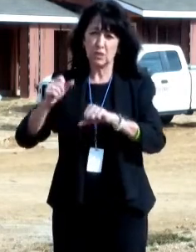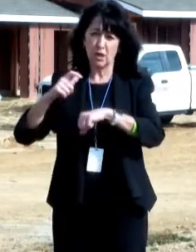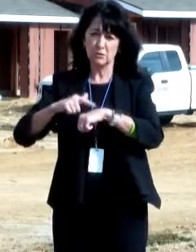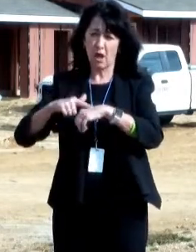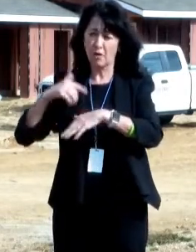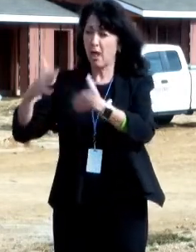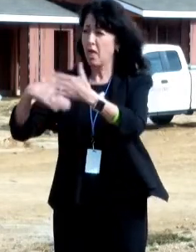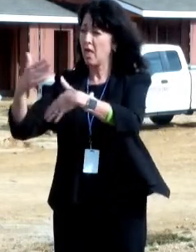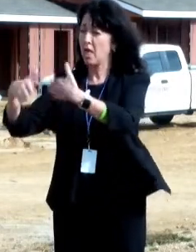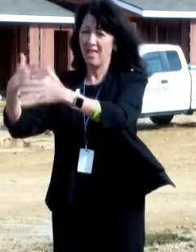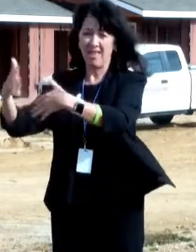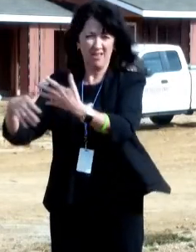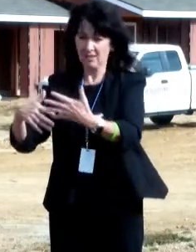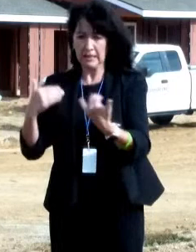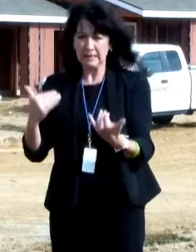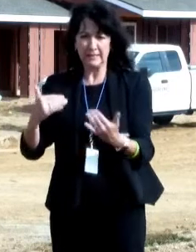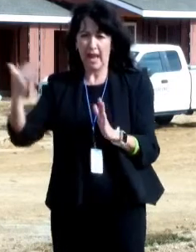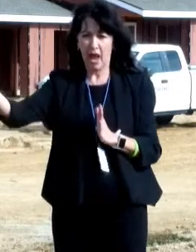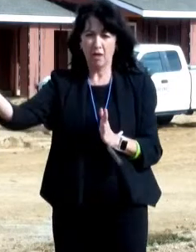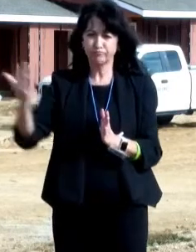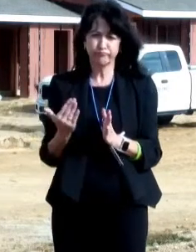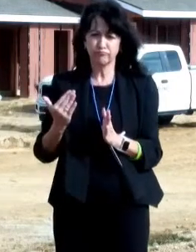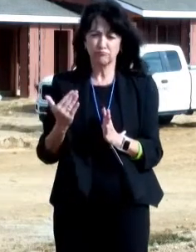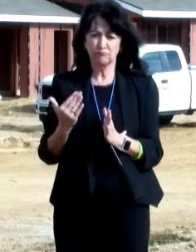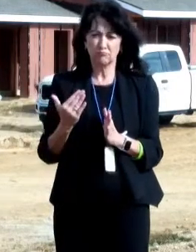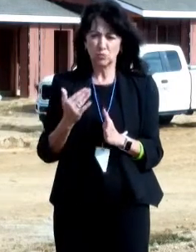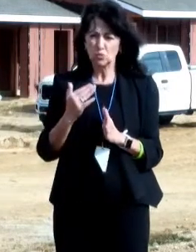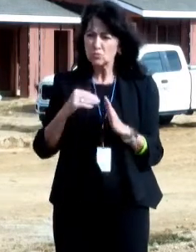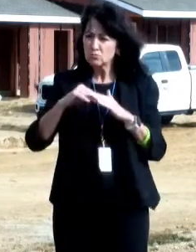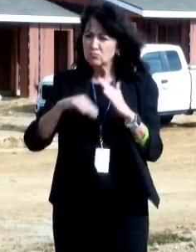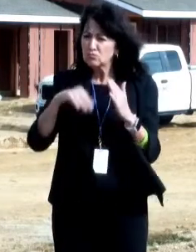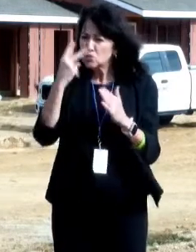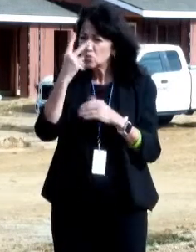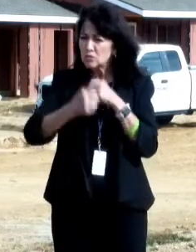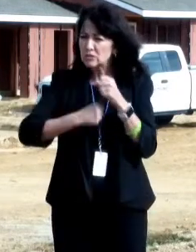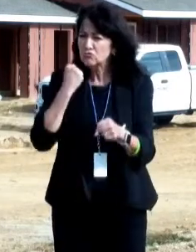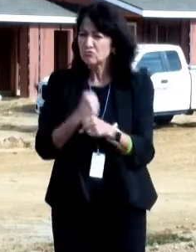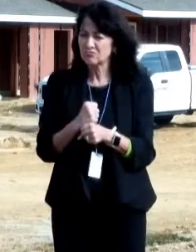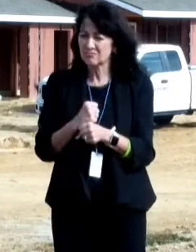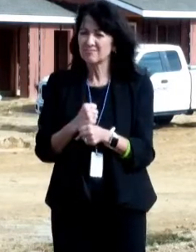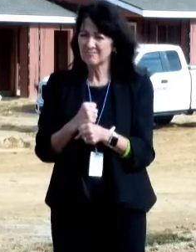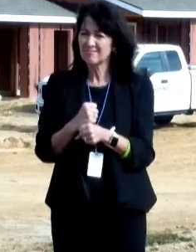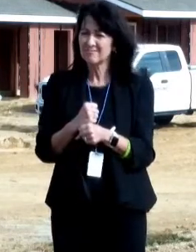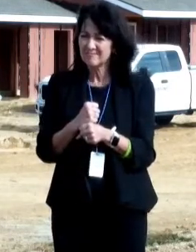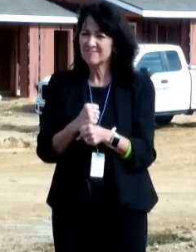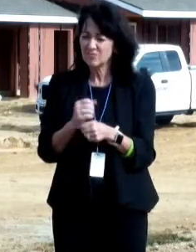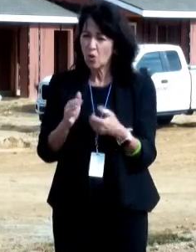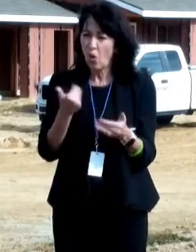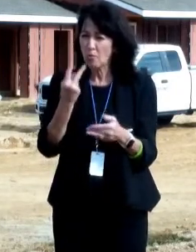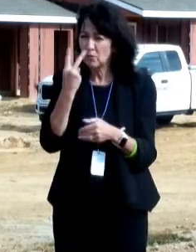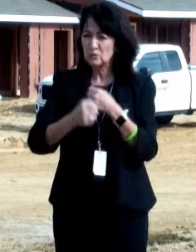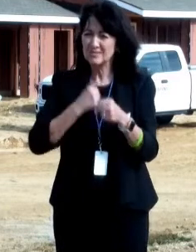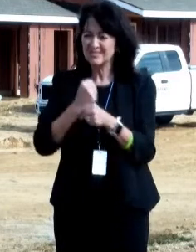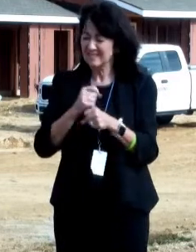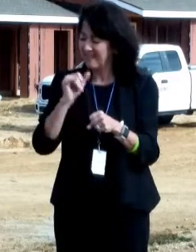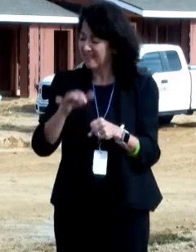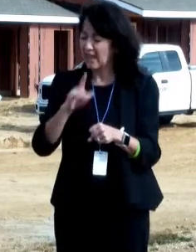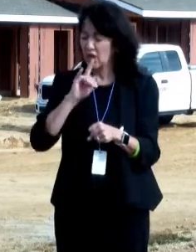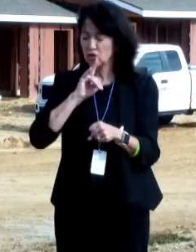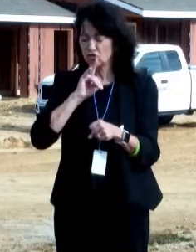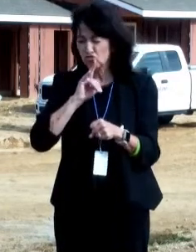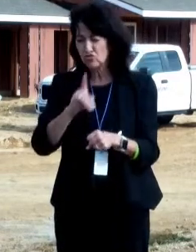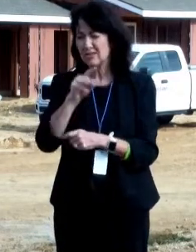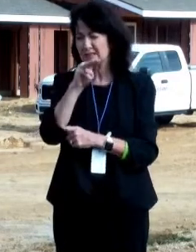shortened to almost 2 years, that's miraculous. That's miraculous. And it took all